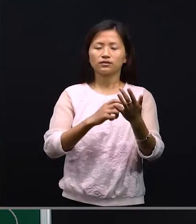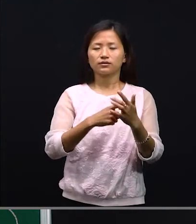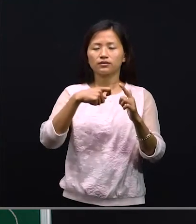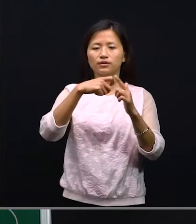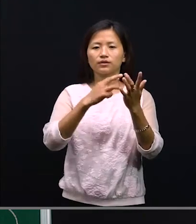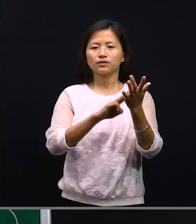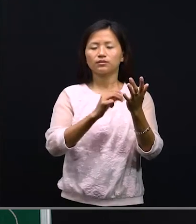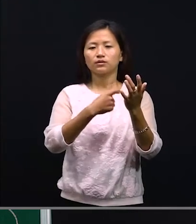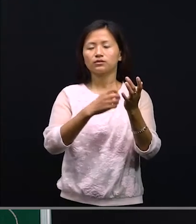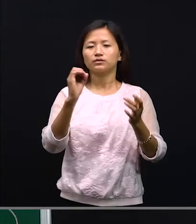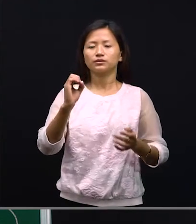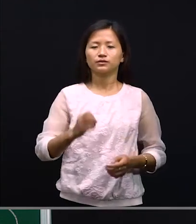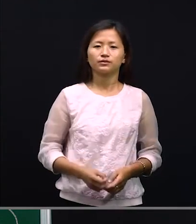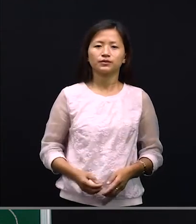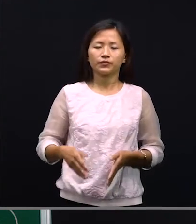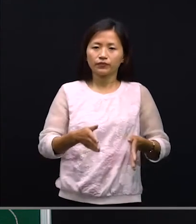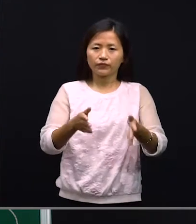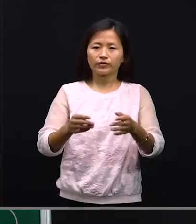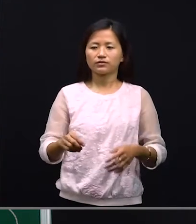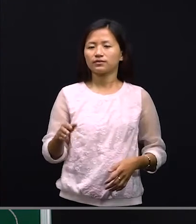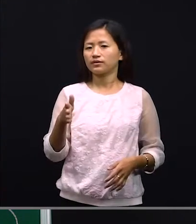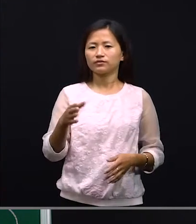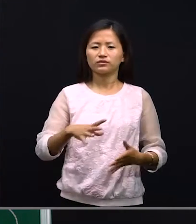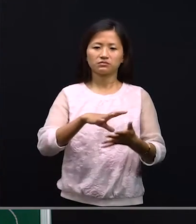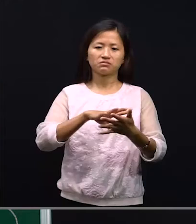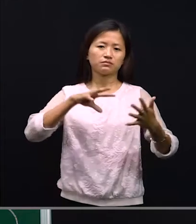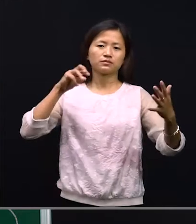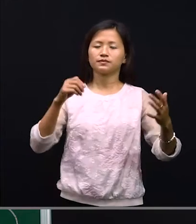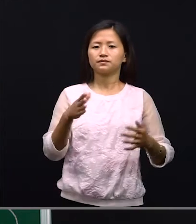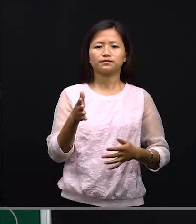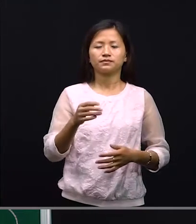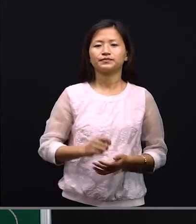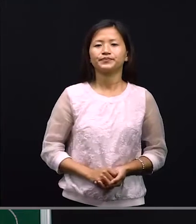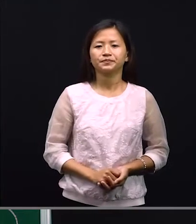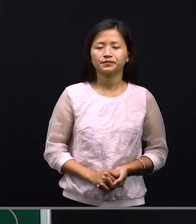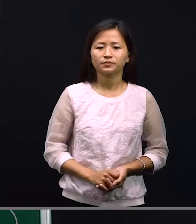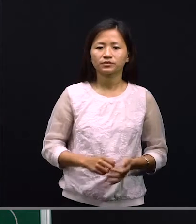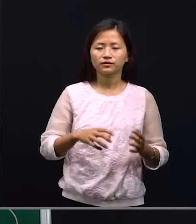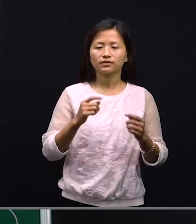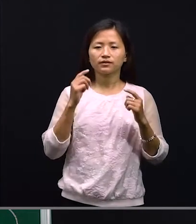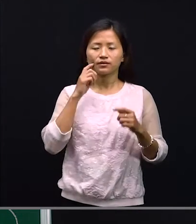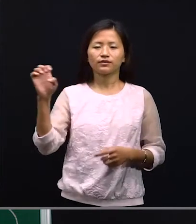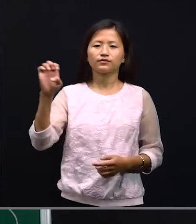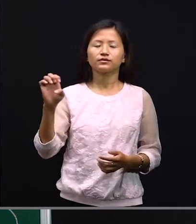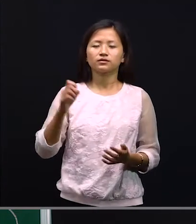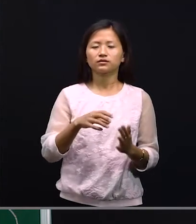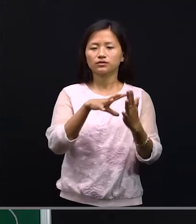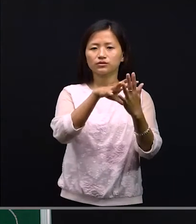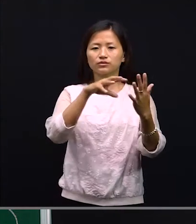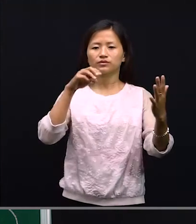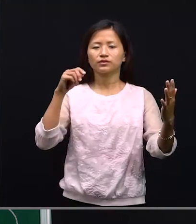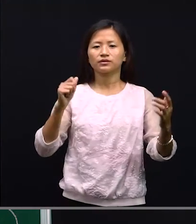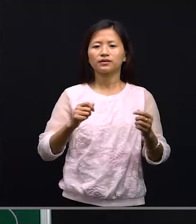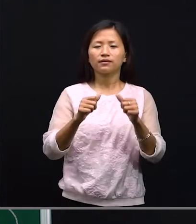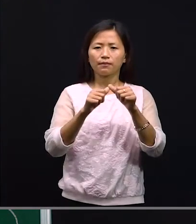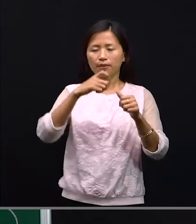that this Leaky River, it never dries up, okay. Even during the driest seasons of April